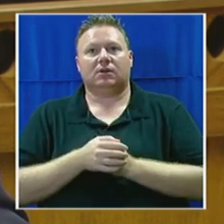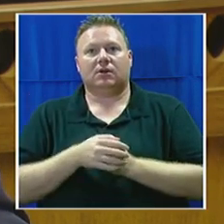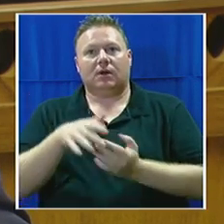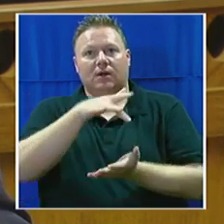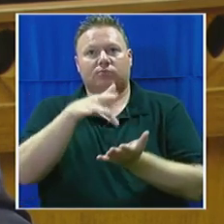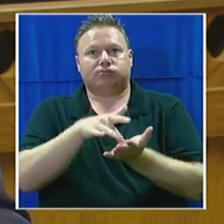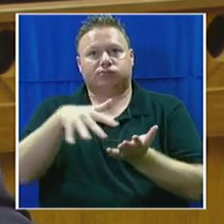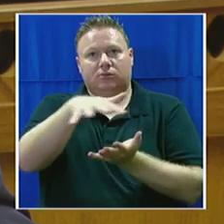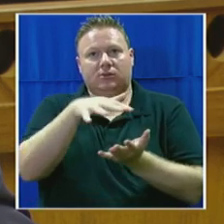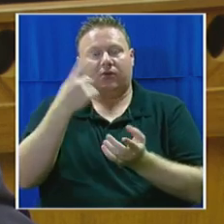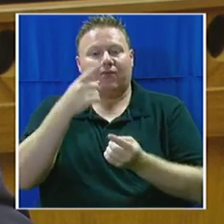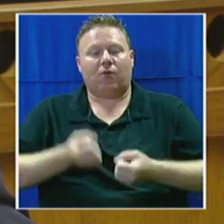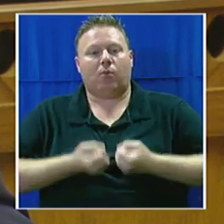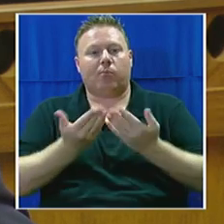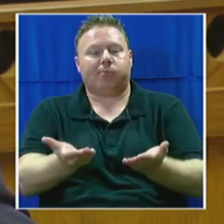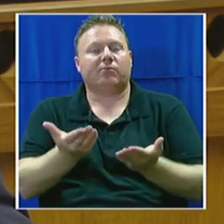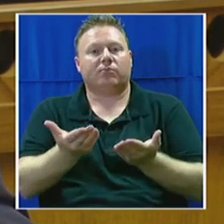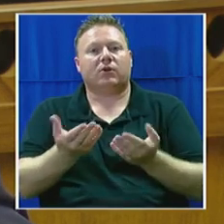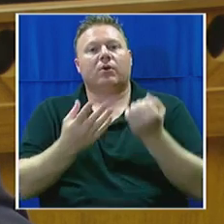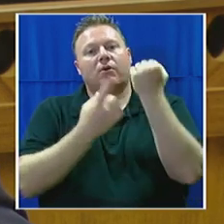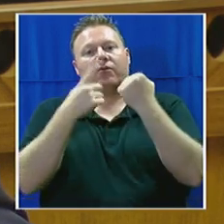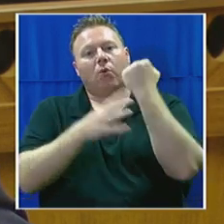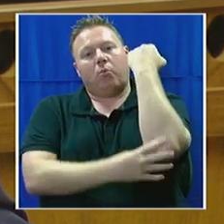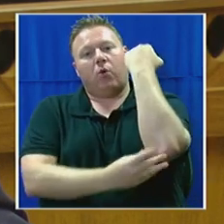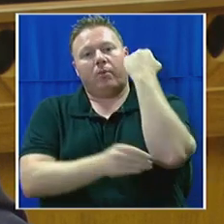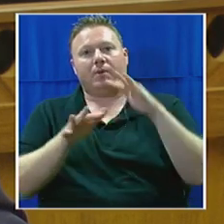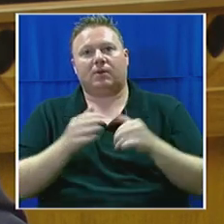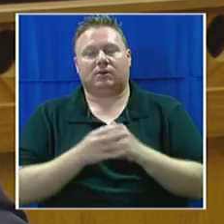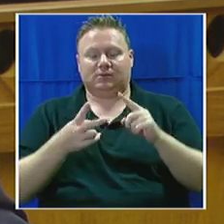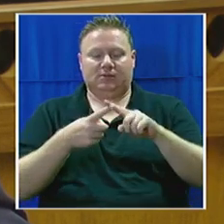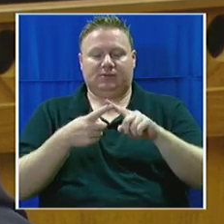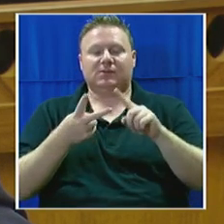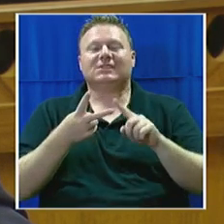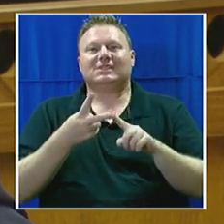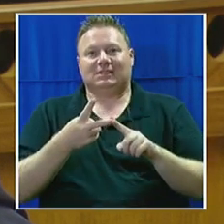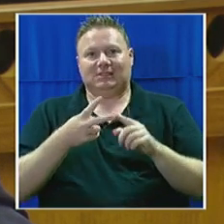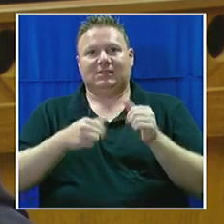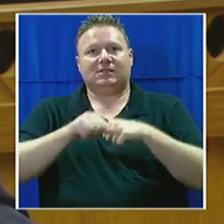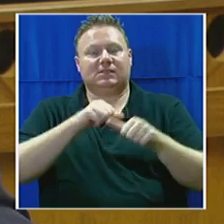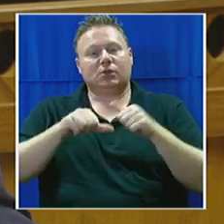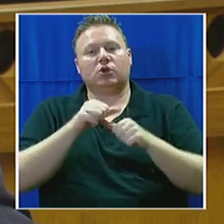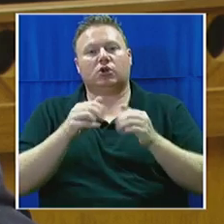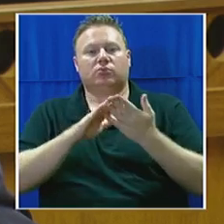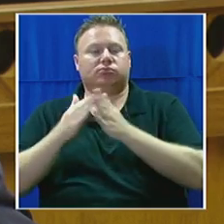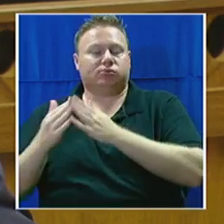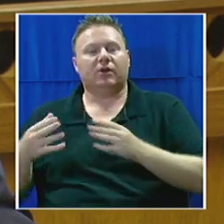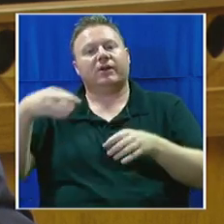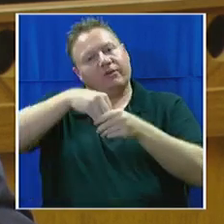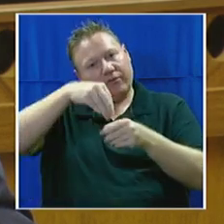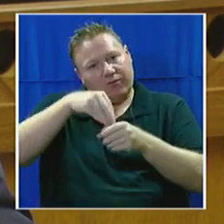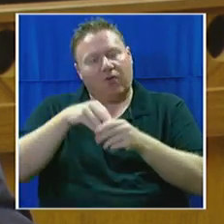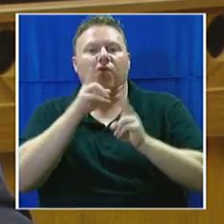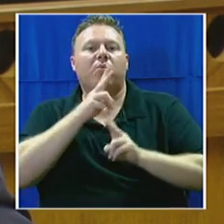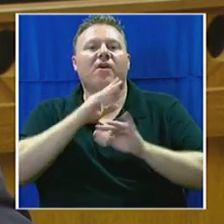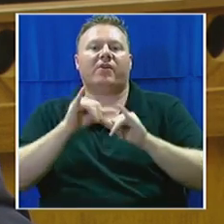for the delivery of services to the poor, and a vibrant civil society that includes the private sector that is enabled to play its